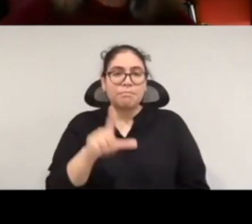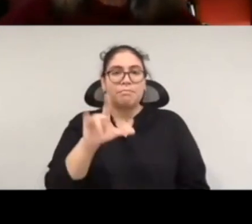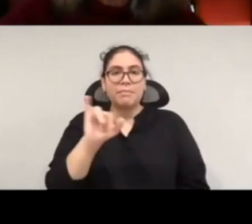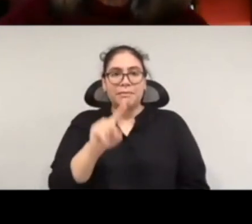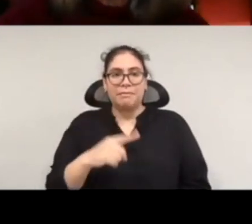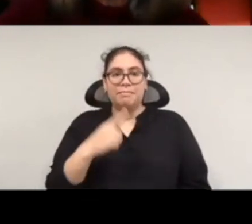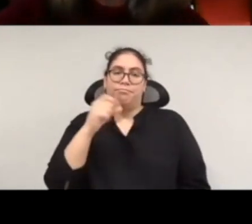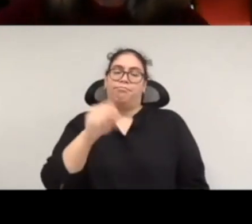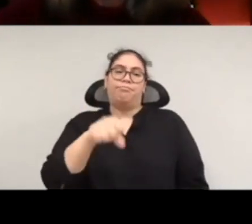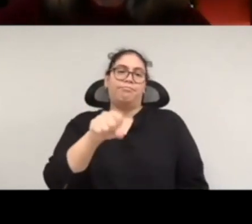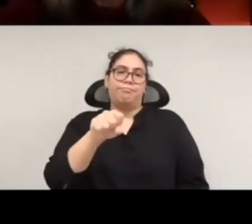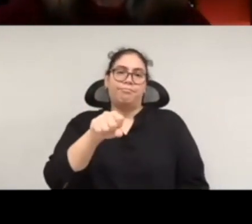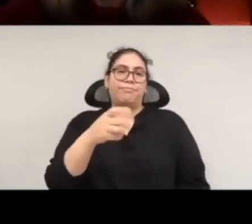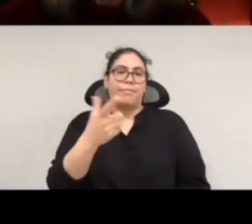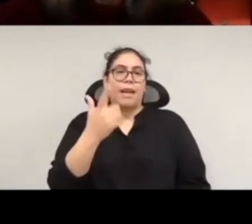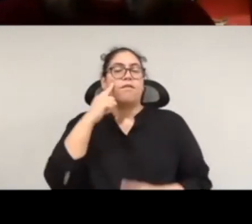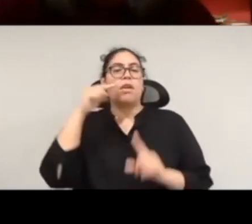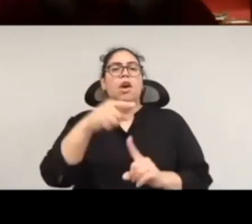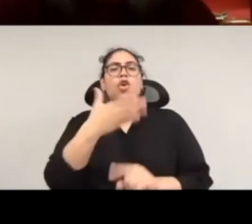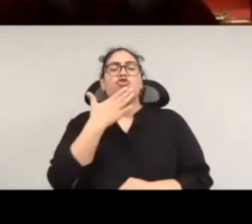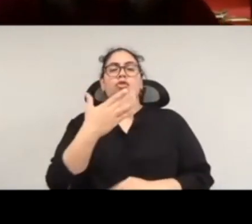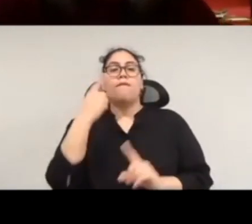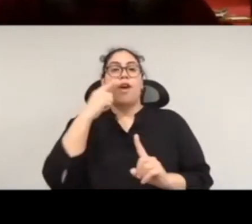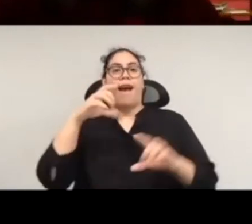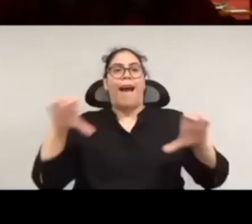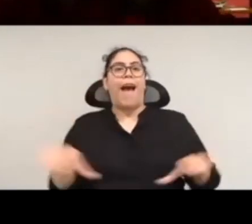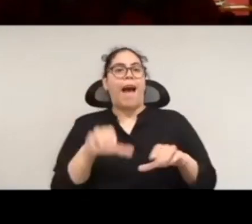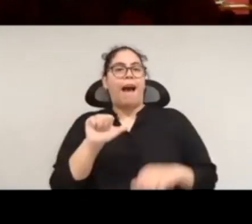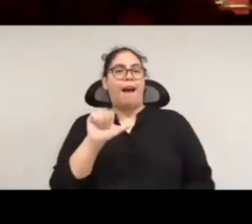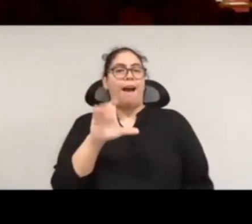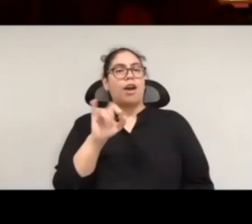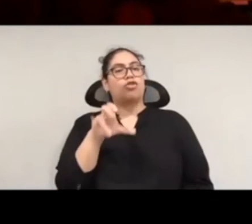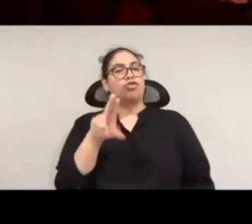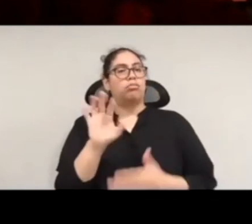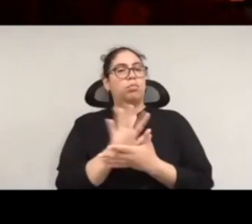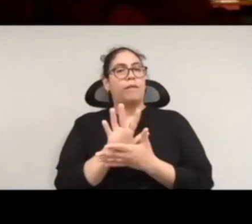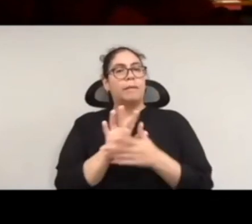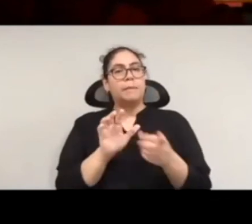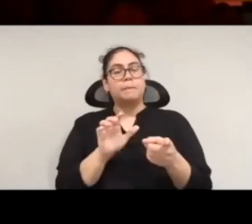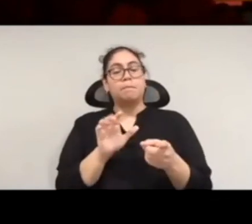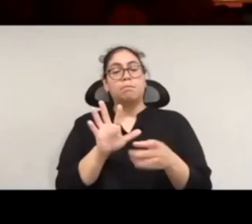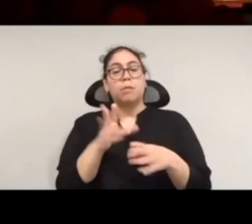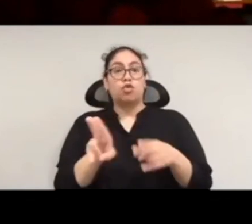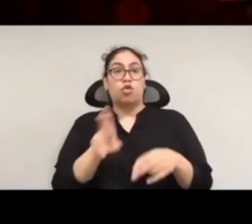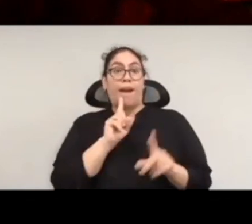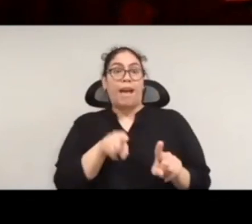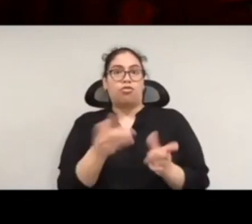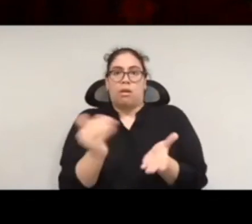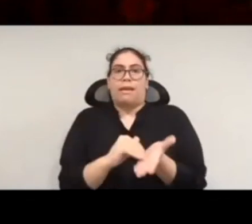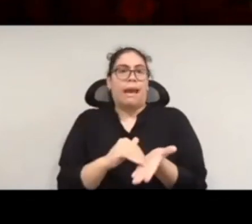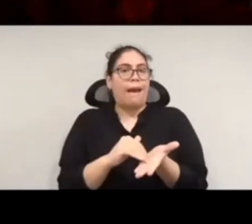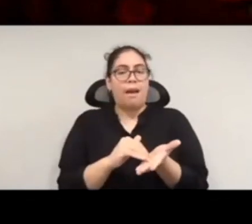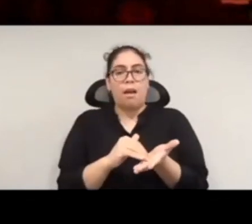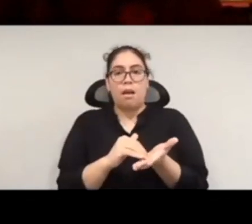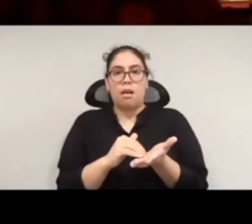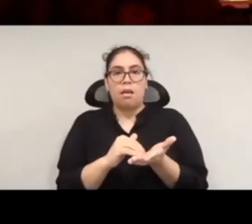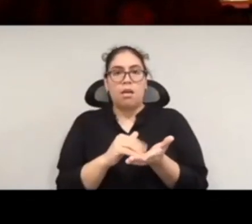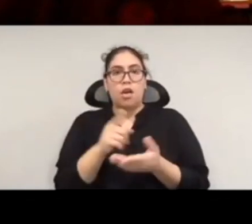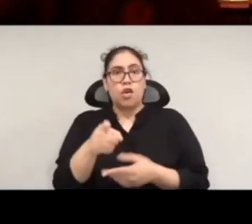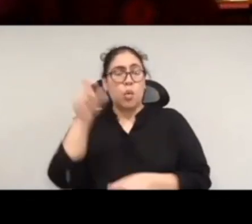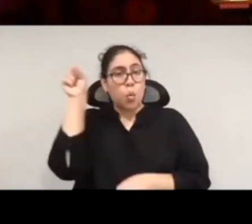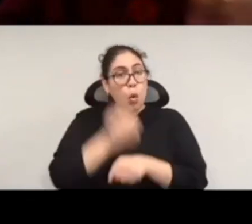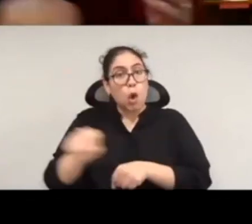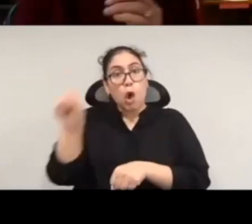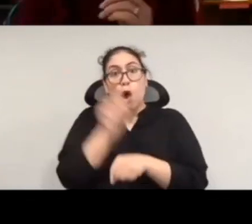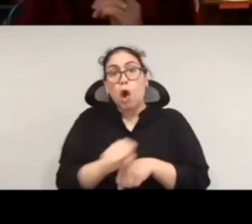action related question first, because the short answer again is you just work your face off. I